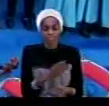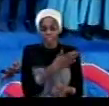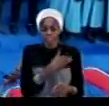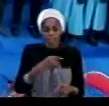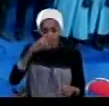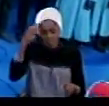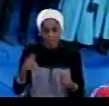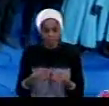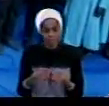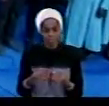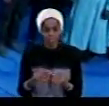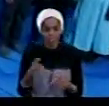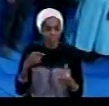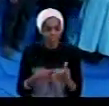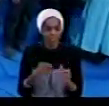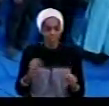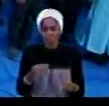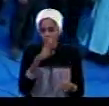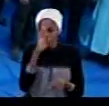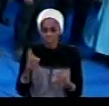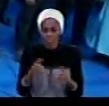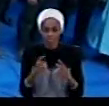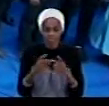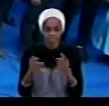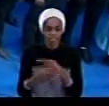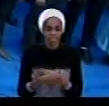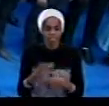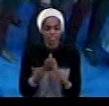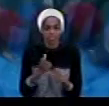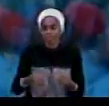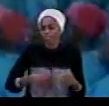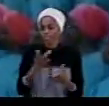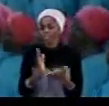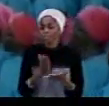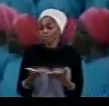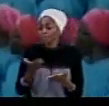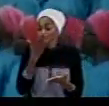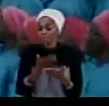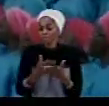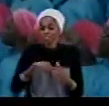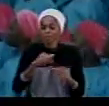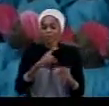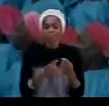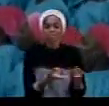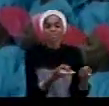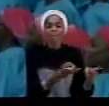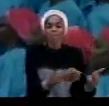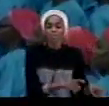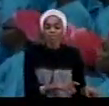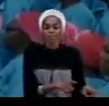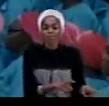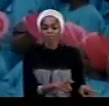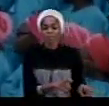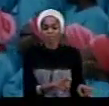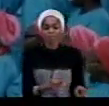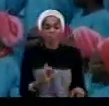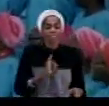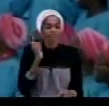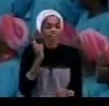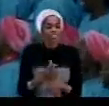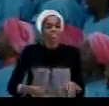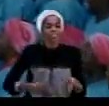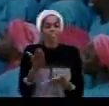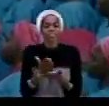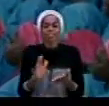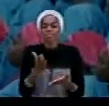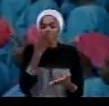it will be this very day. I just feel like something good is about to happen. It's about to happen. I just